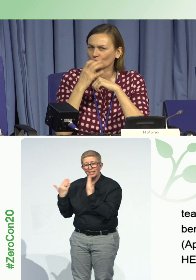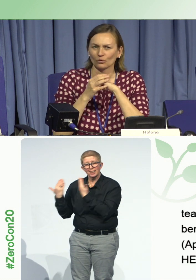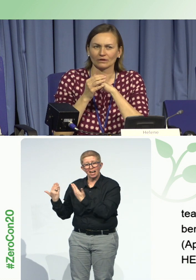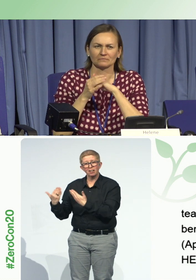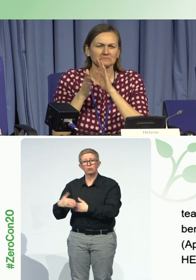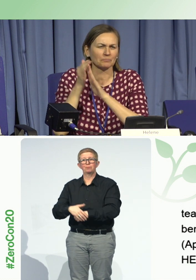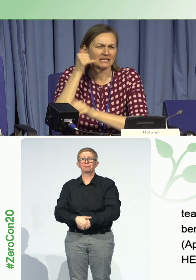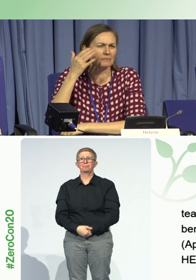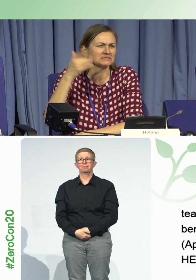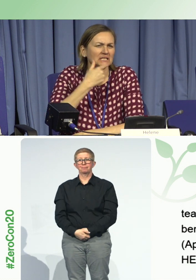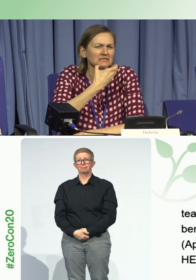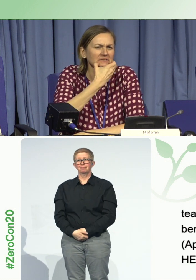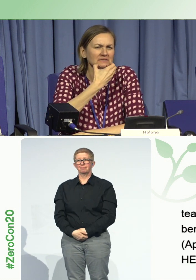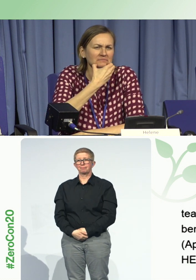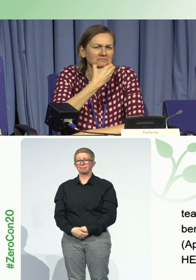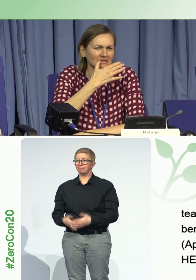Now the floor is all yours.